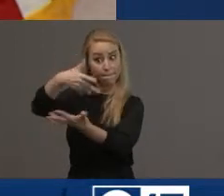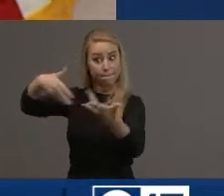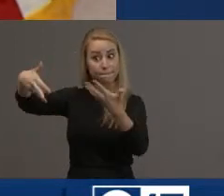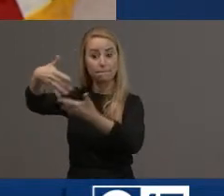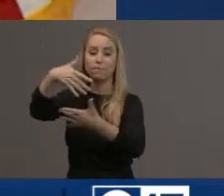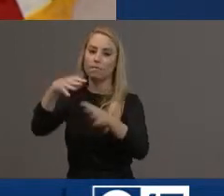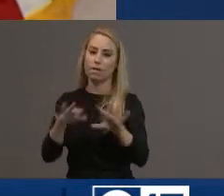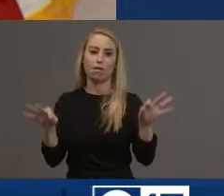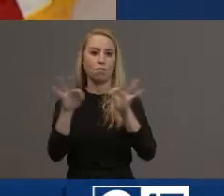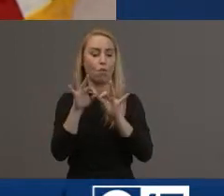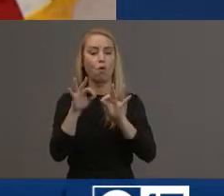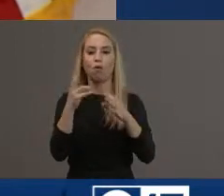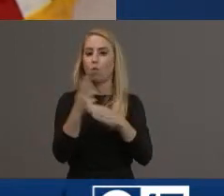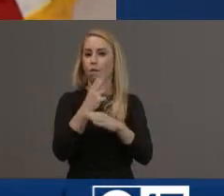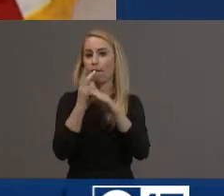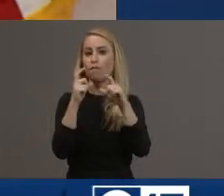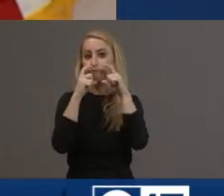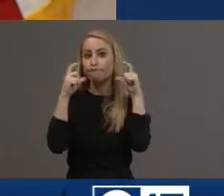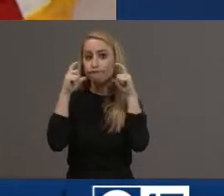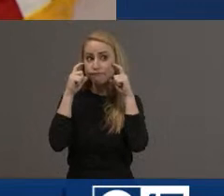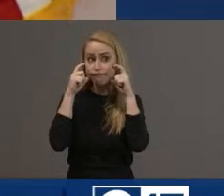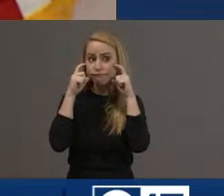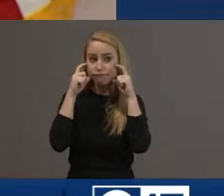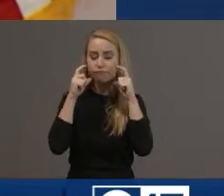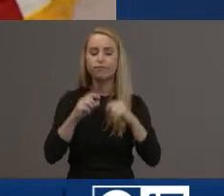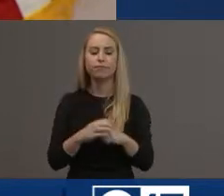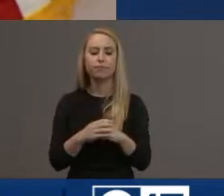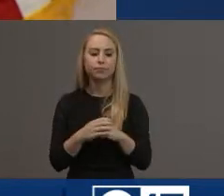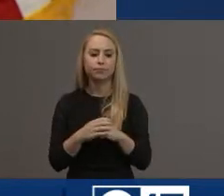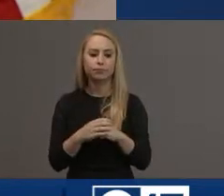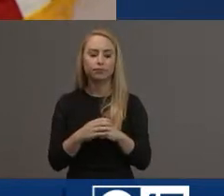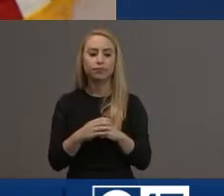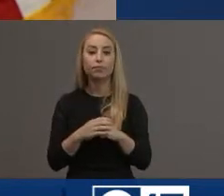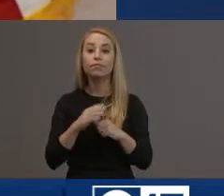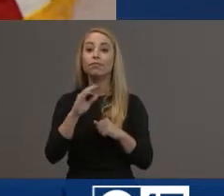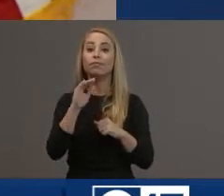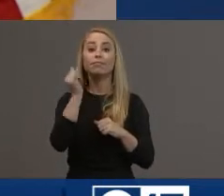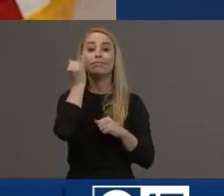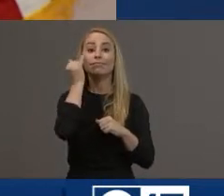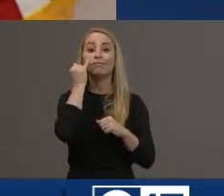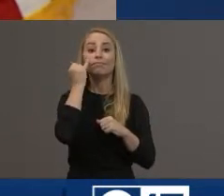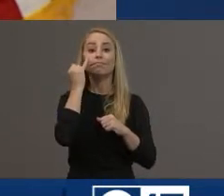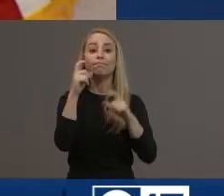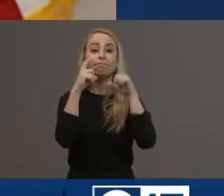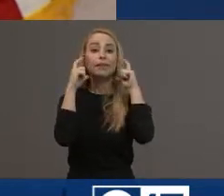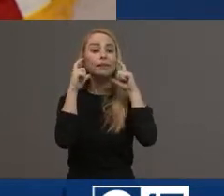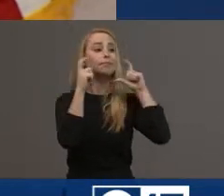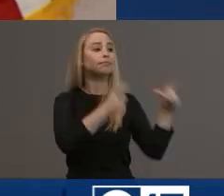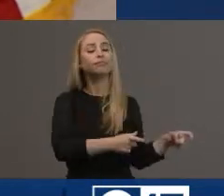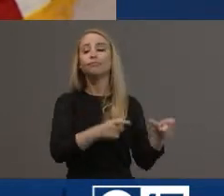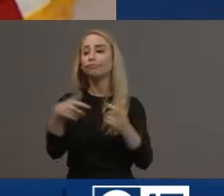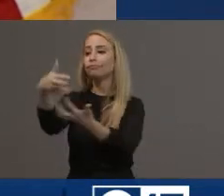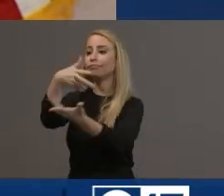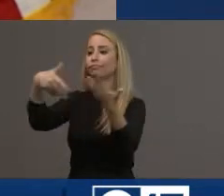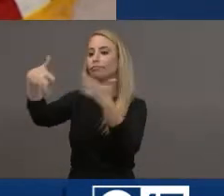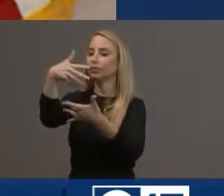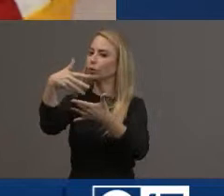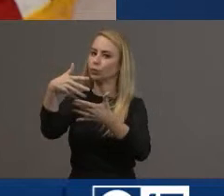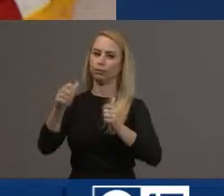you want to be wearing a cloth face covering. Not doing that and getting close to people is going to increase your